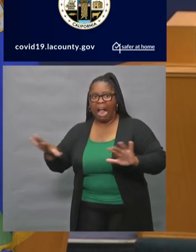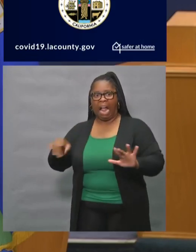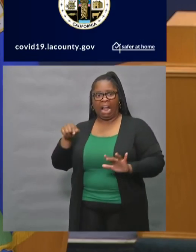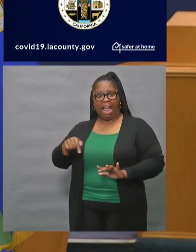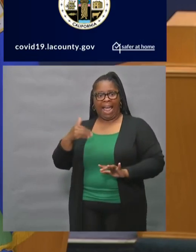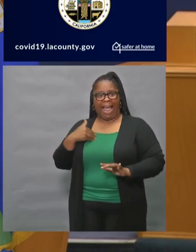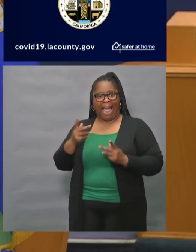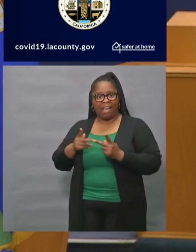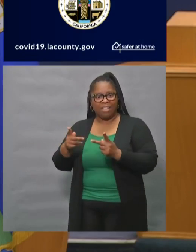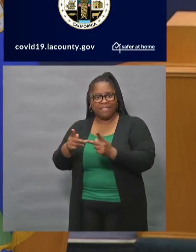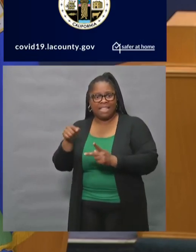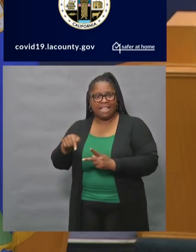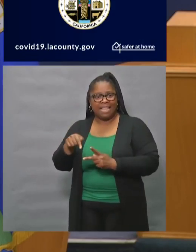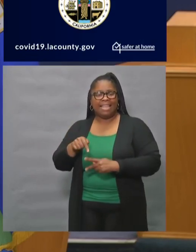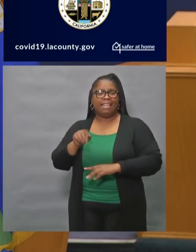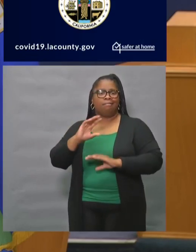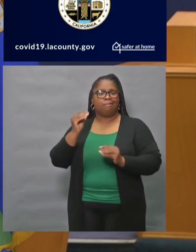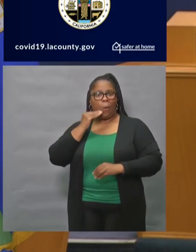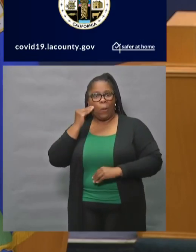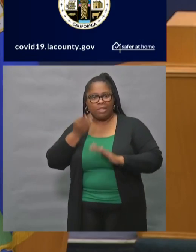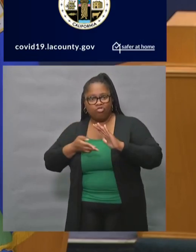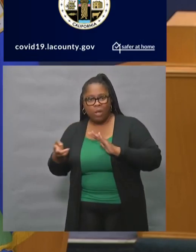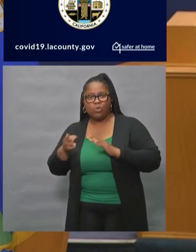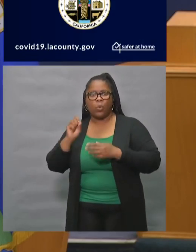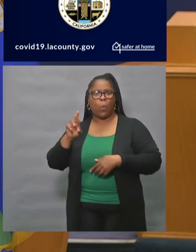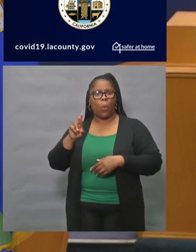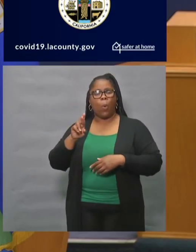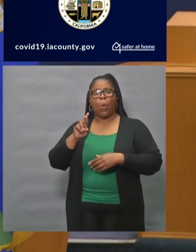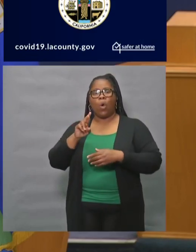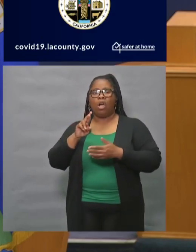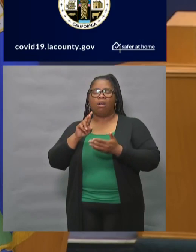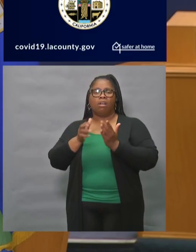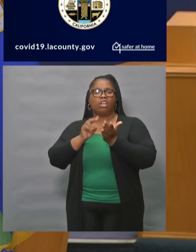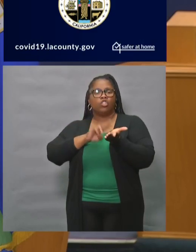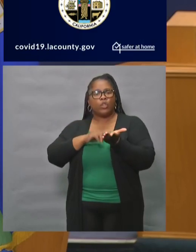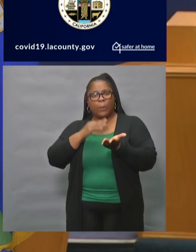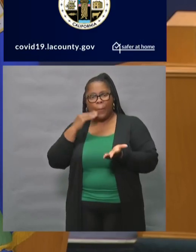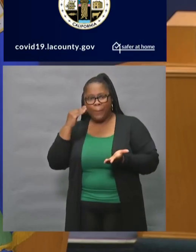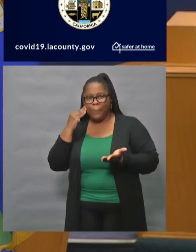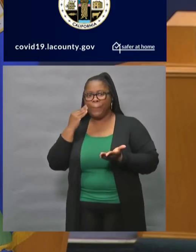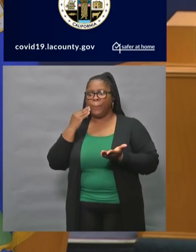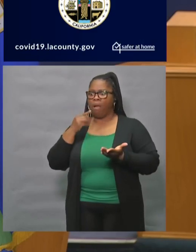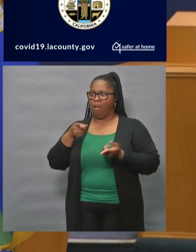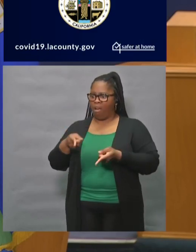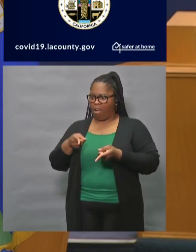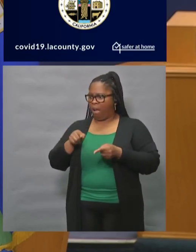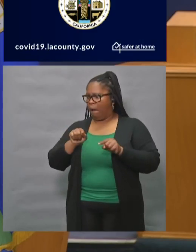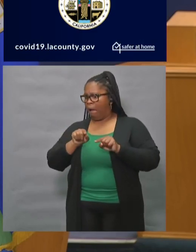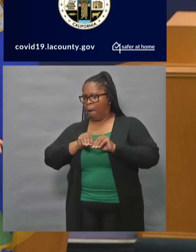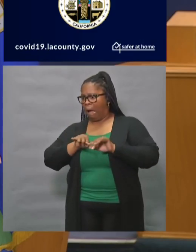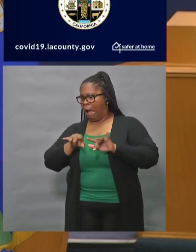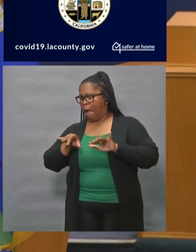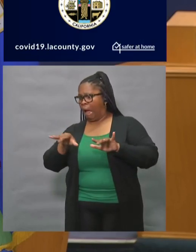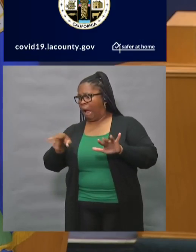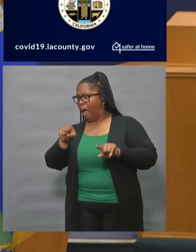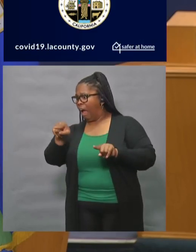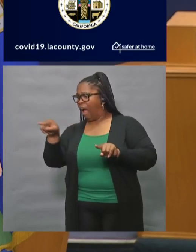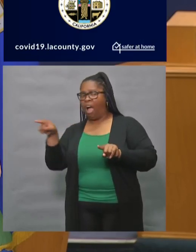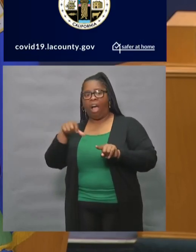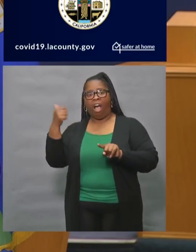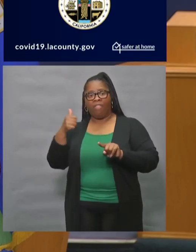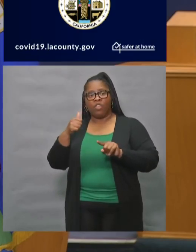worried about the risk of that positive index case spreading to other individuals or staff or residents in that site, then there would